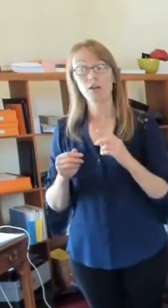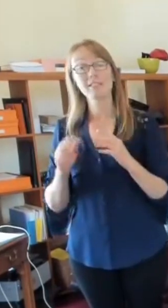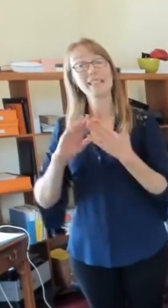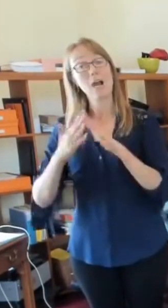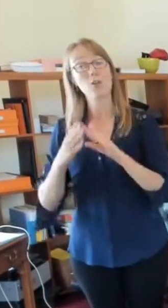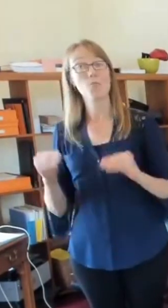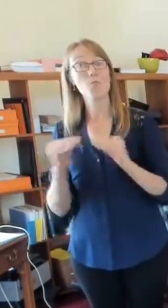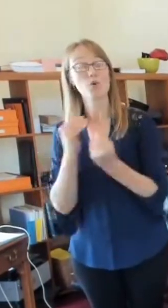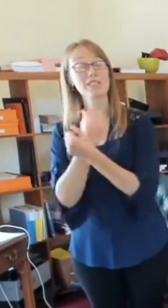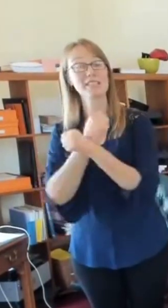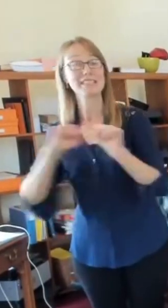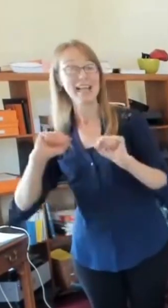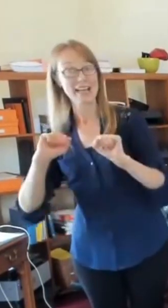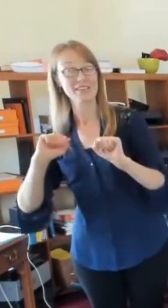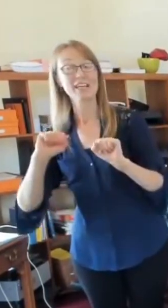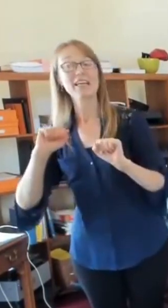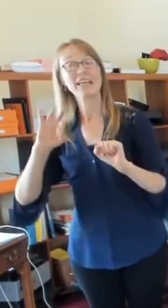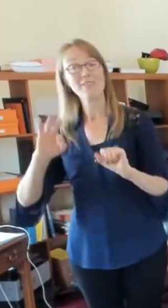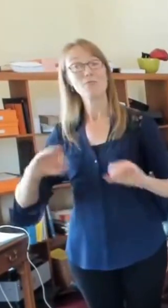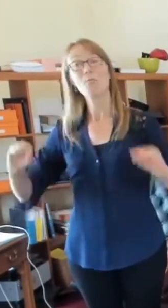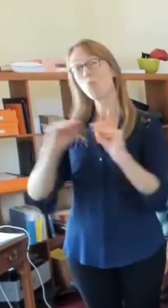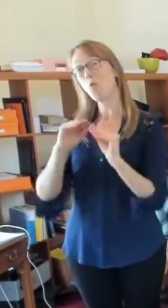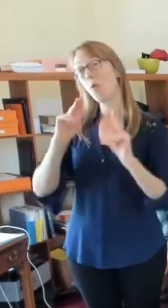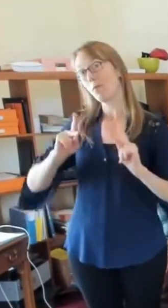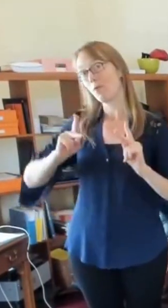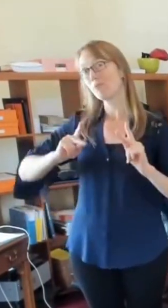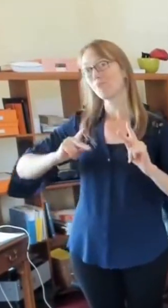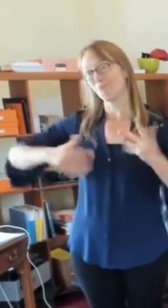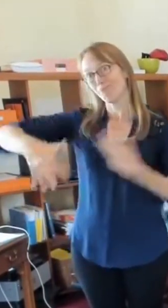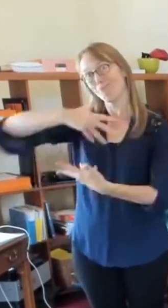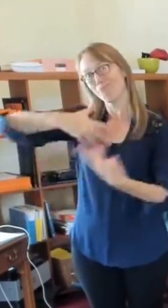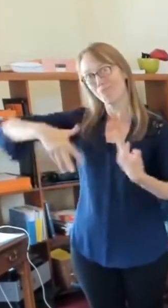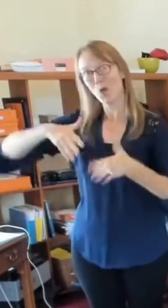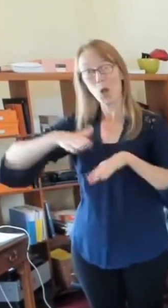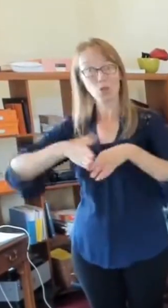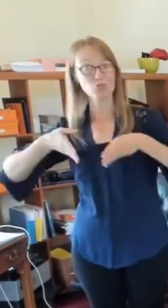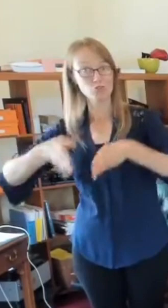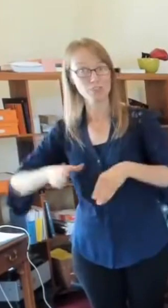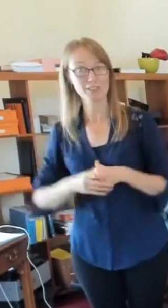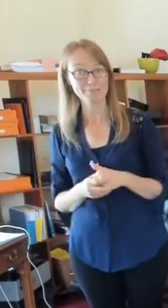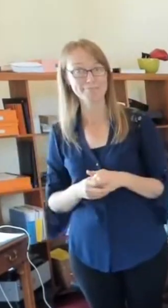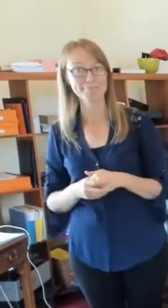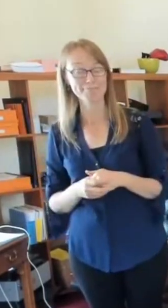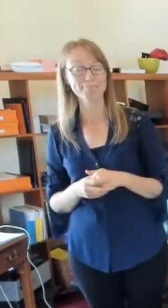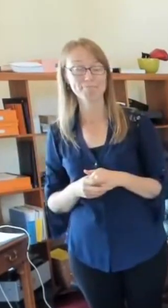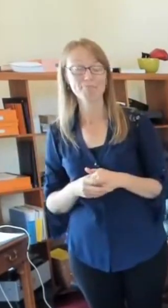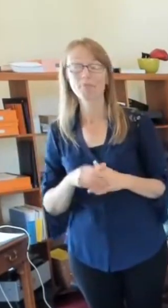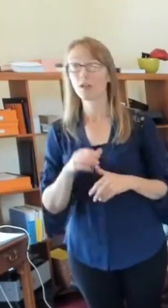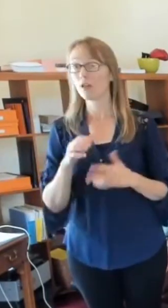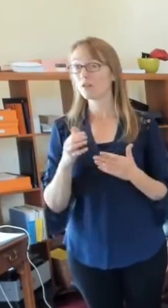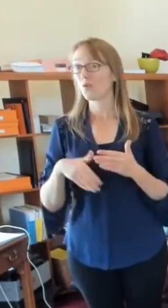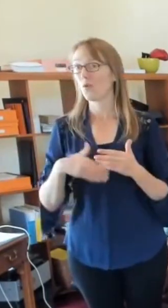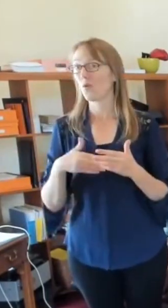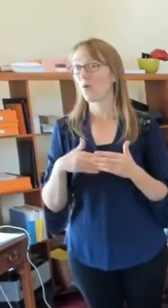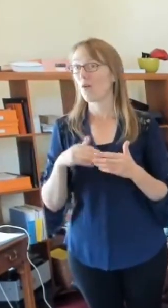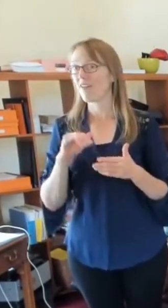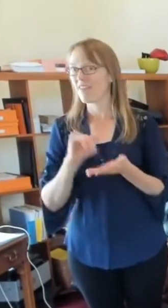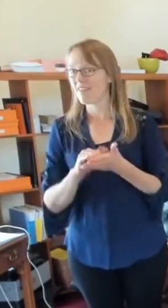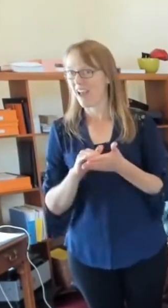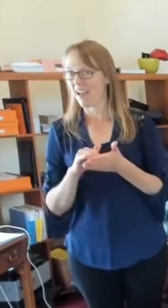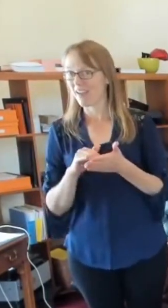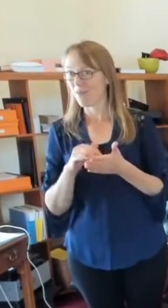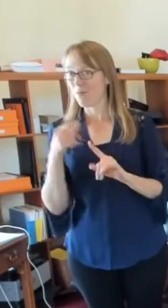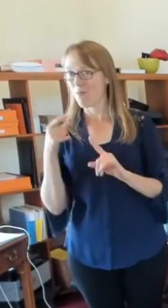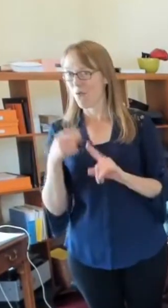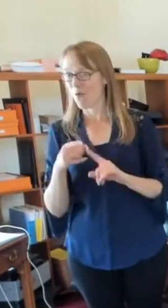which is COVID related to this? It is, because the fewer people that you know, many of you are working from home. You're